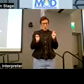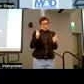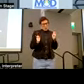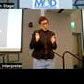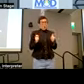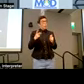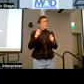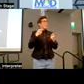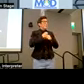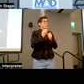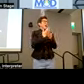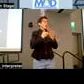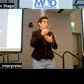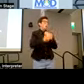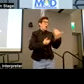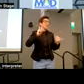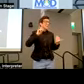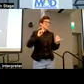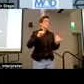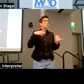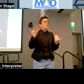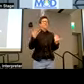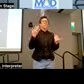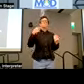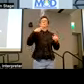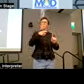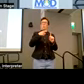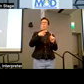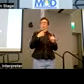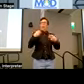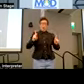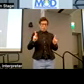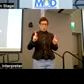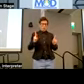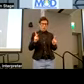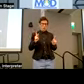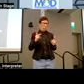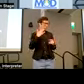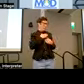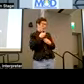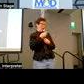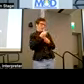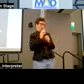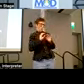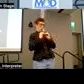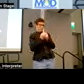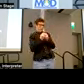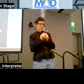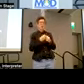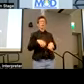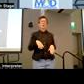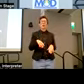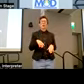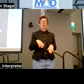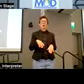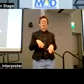some progress and it was not perfect, but it gave us an opportunity internally in my organization at the executive office of technology, services,